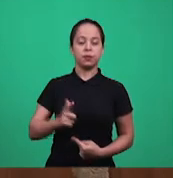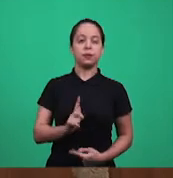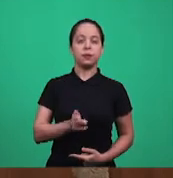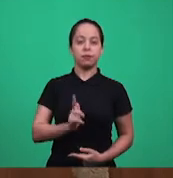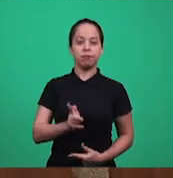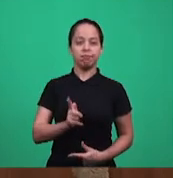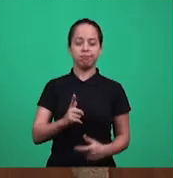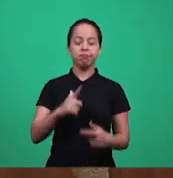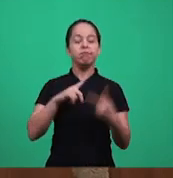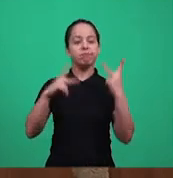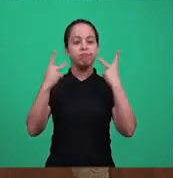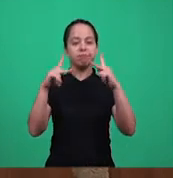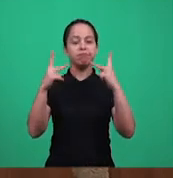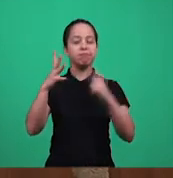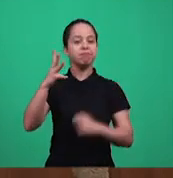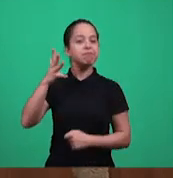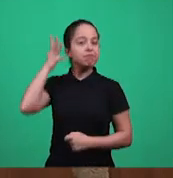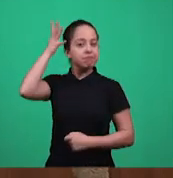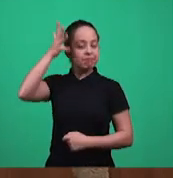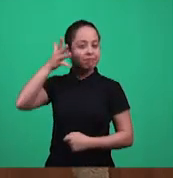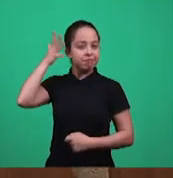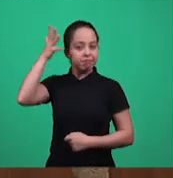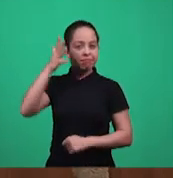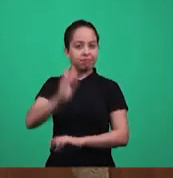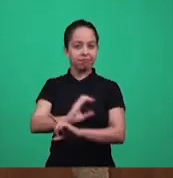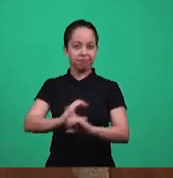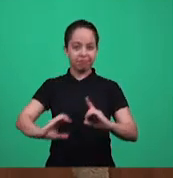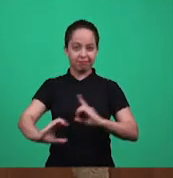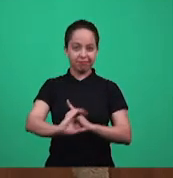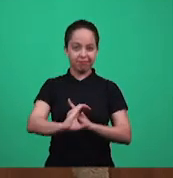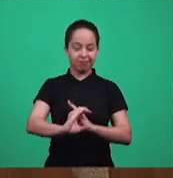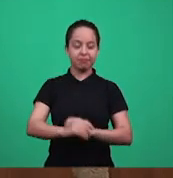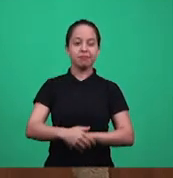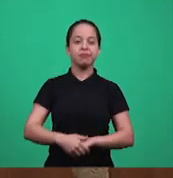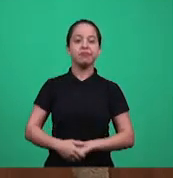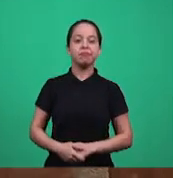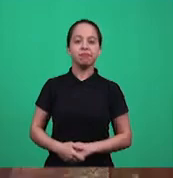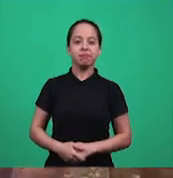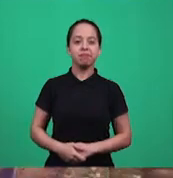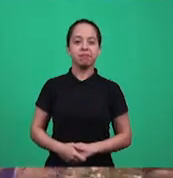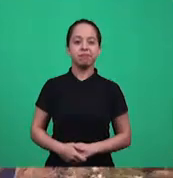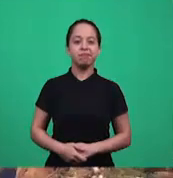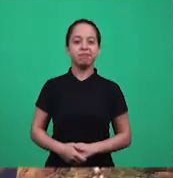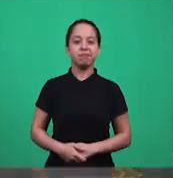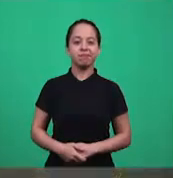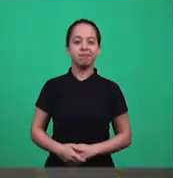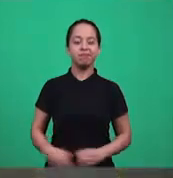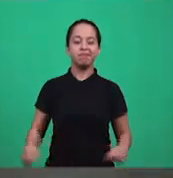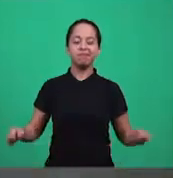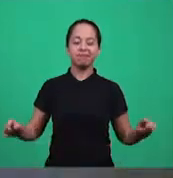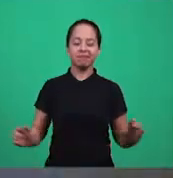Pastor Gildo Chi will bring a word for us and shall conduct the service.